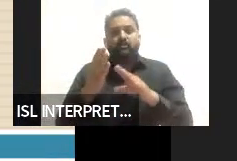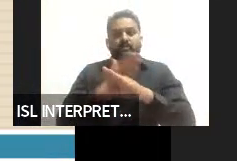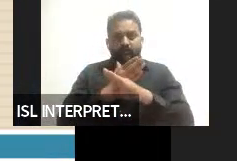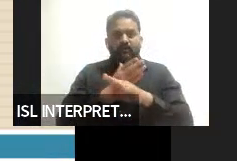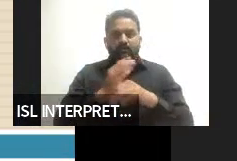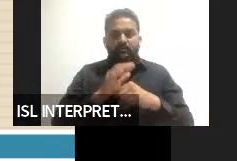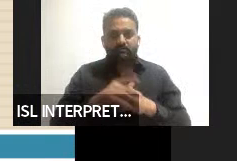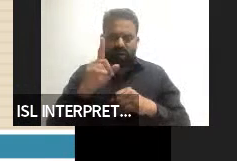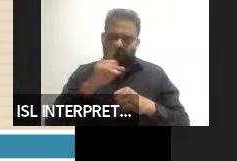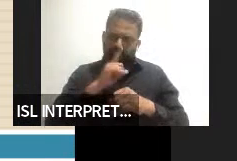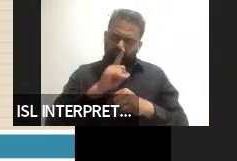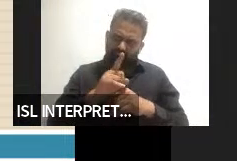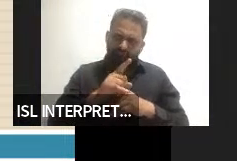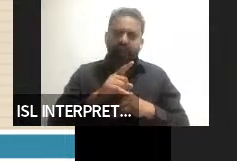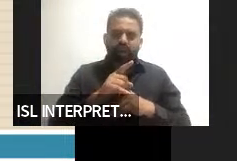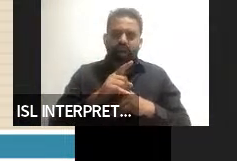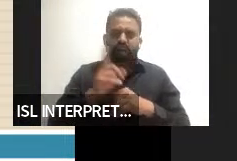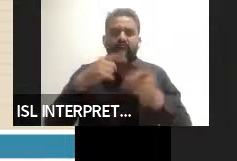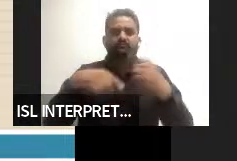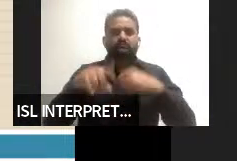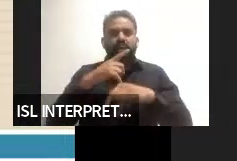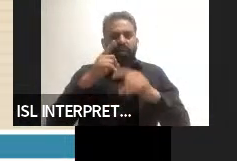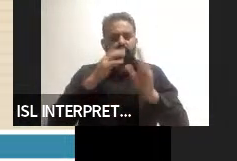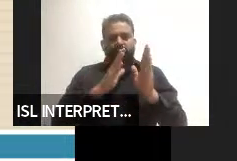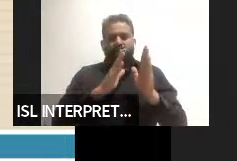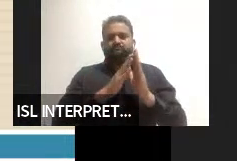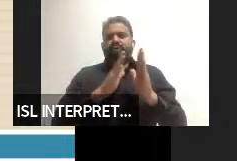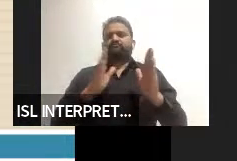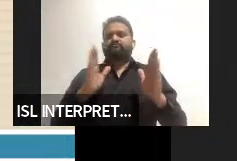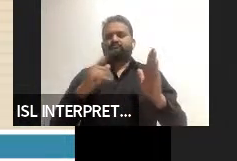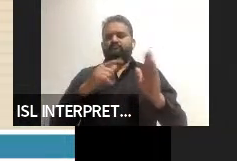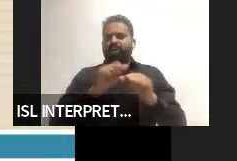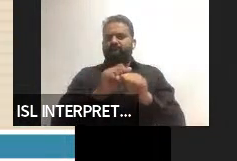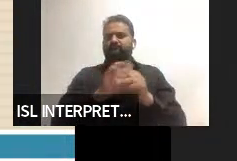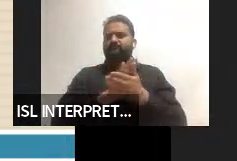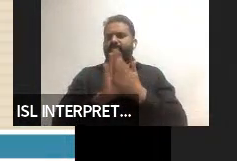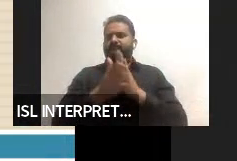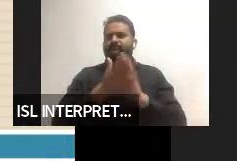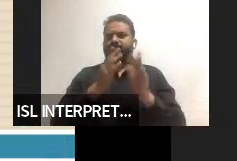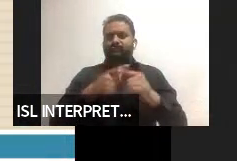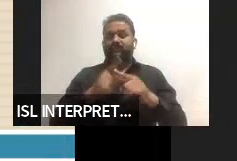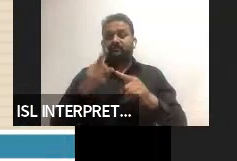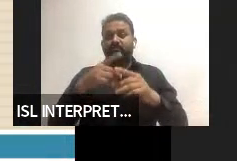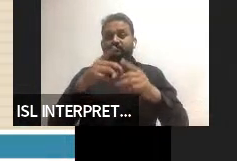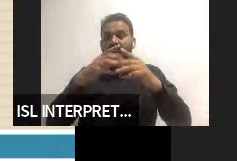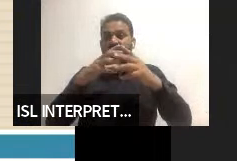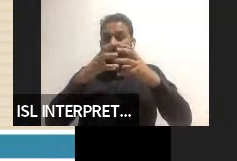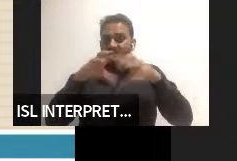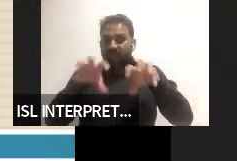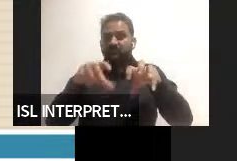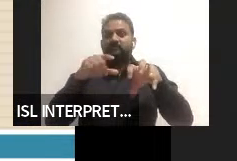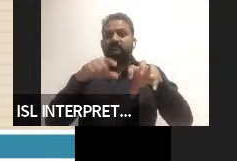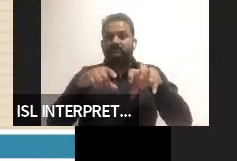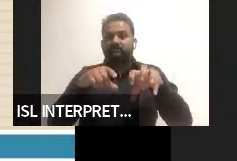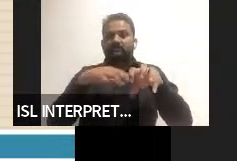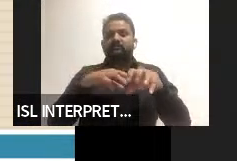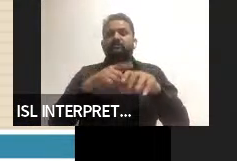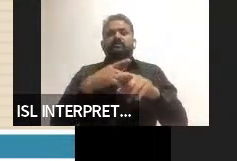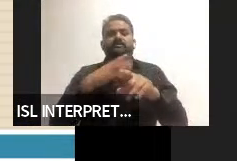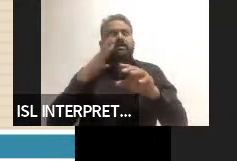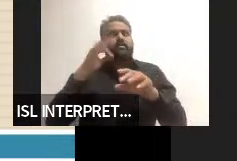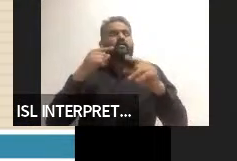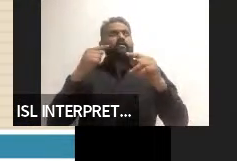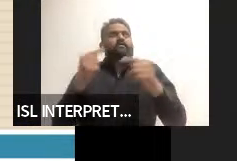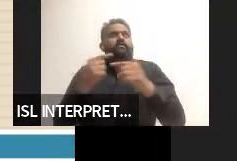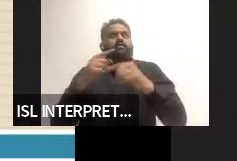I'm sure your substantive part is already done and you should divide. And here it comes, the main issue, 1,